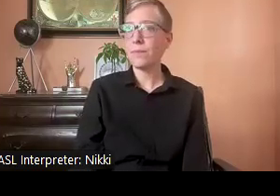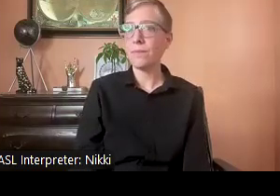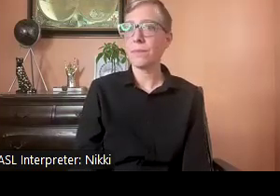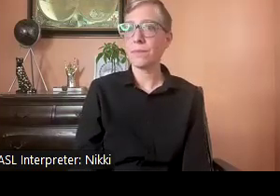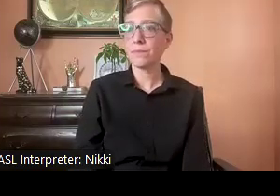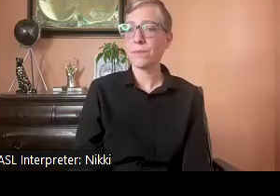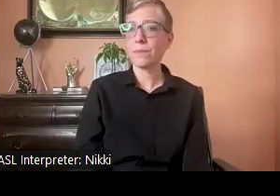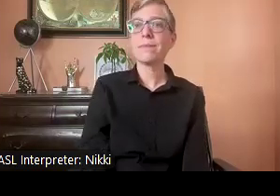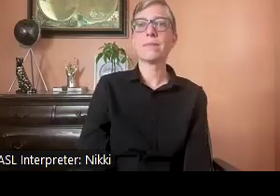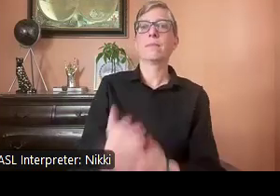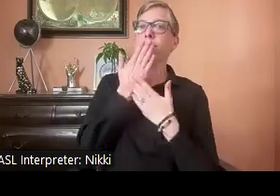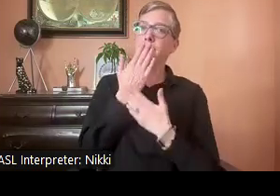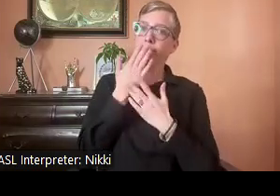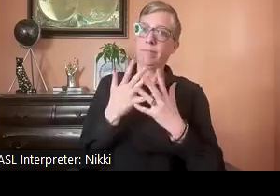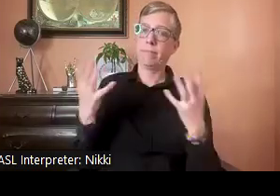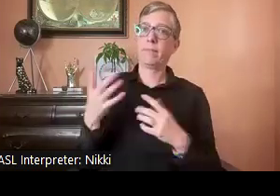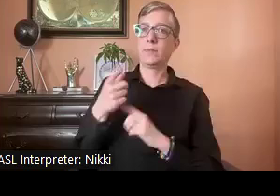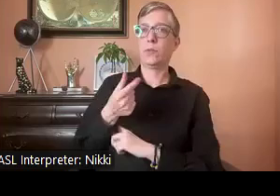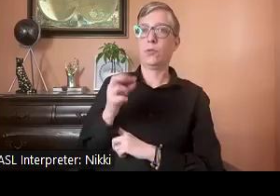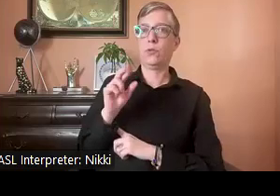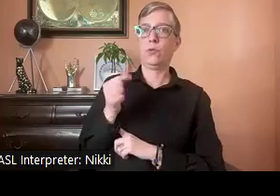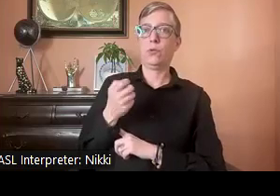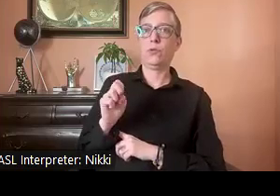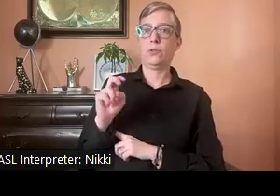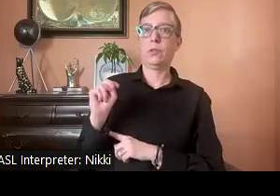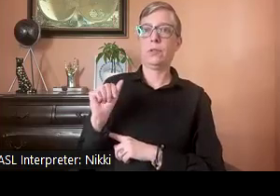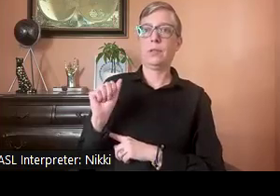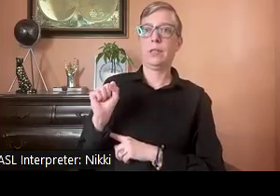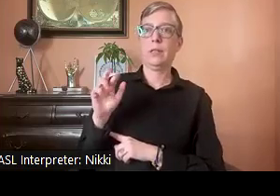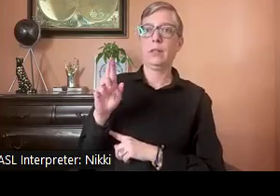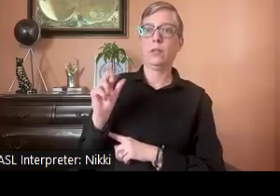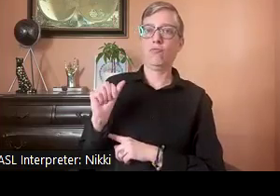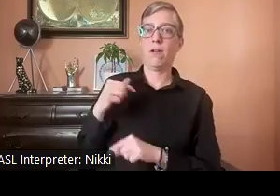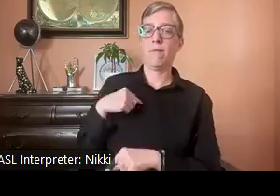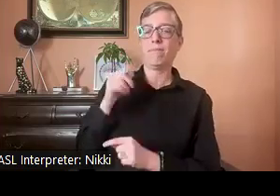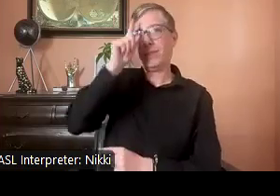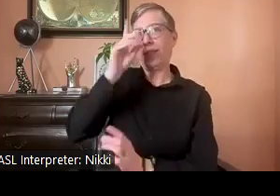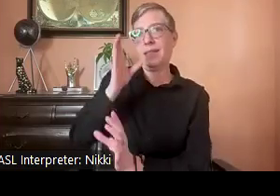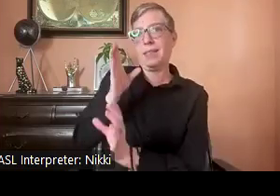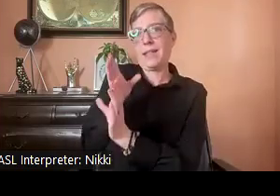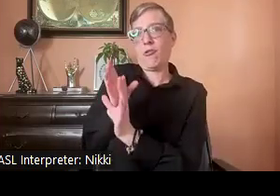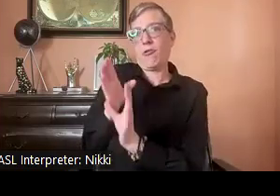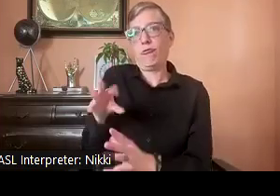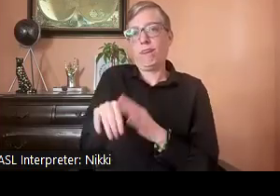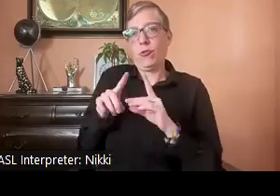Thank you very much. George Nasra, I'm a psychiatrist in the department. Well, thank you for